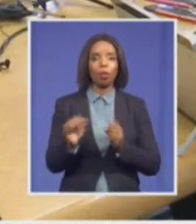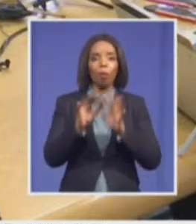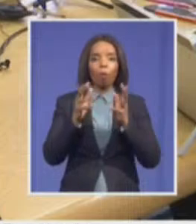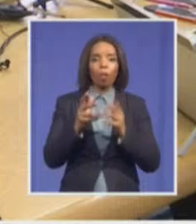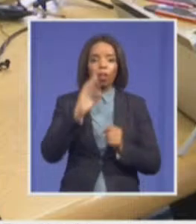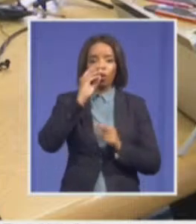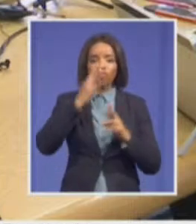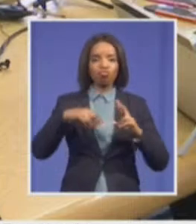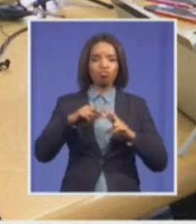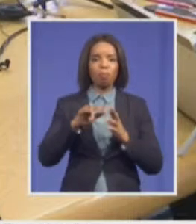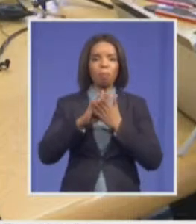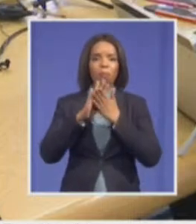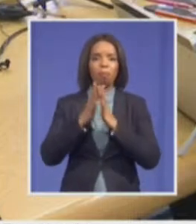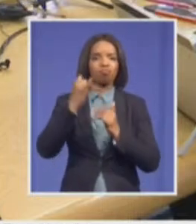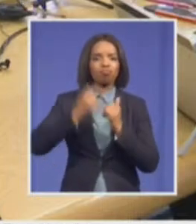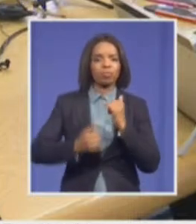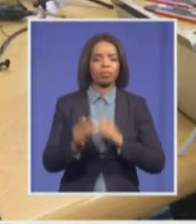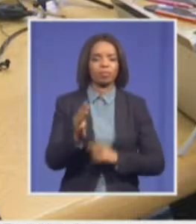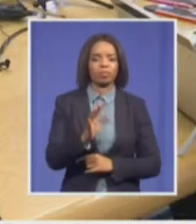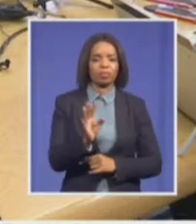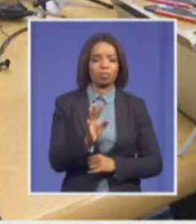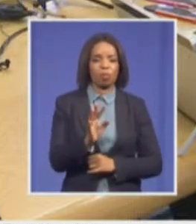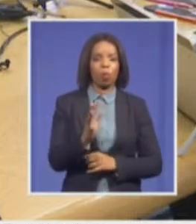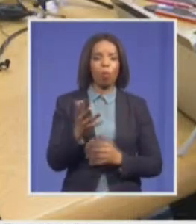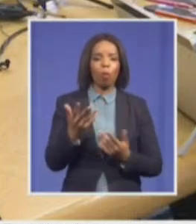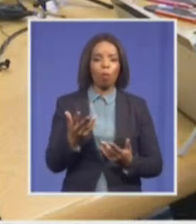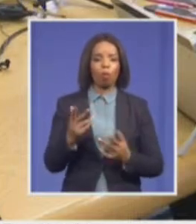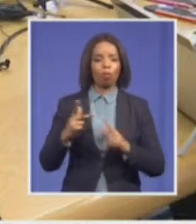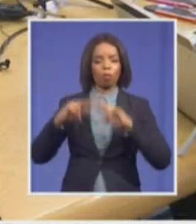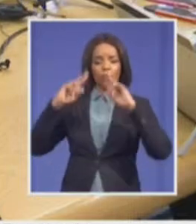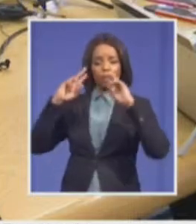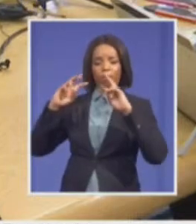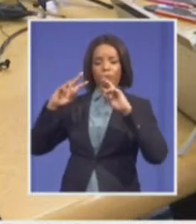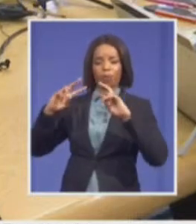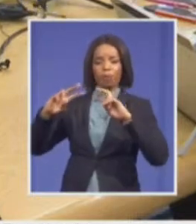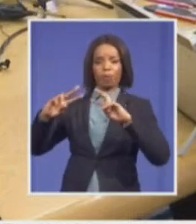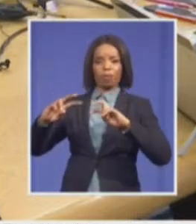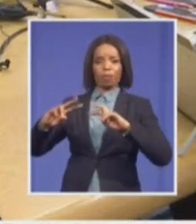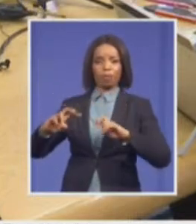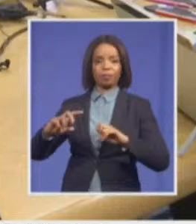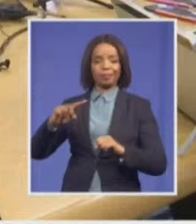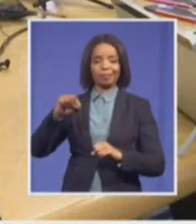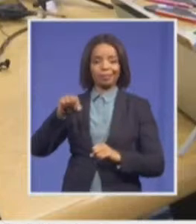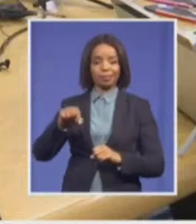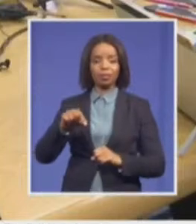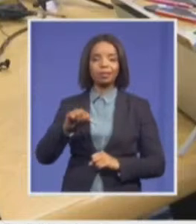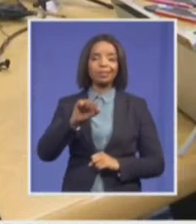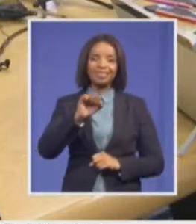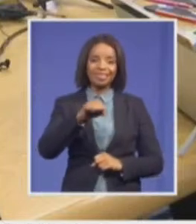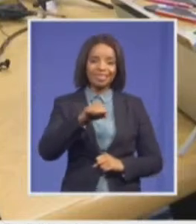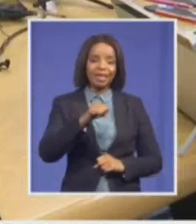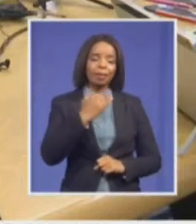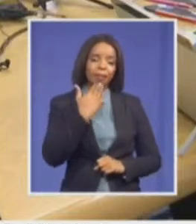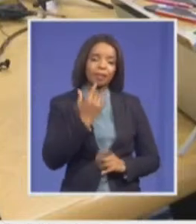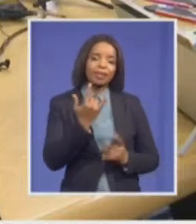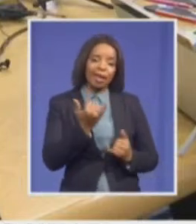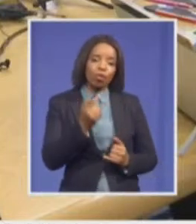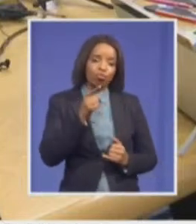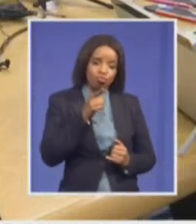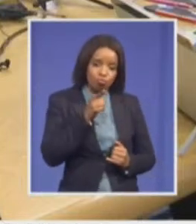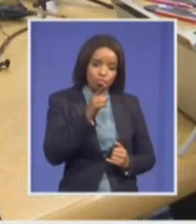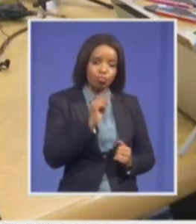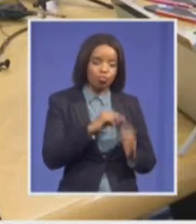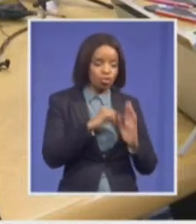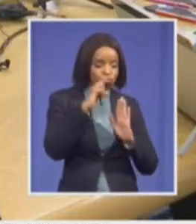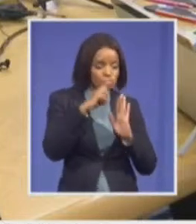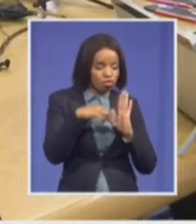investigations against this company. Yes. Now, can you then read what you then get from the employee as a response?